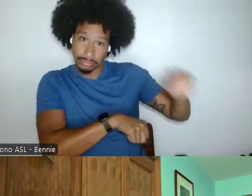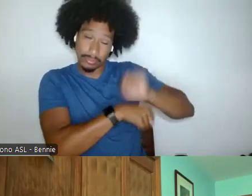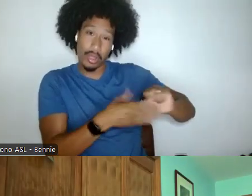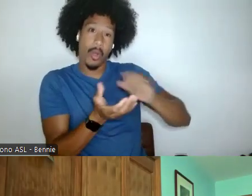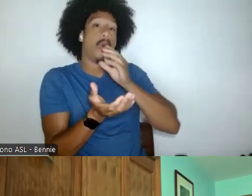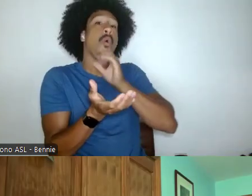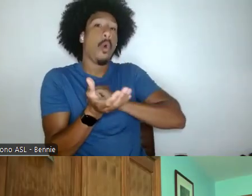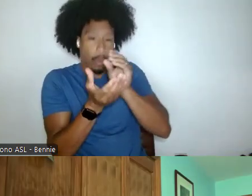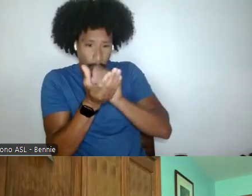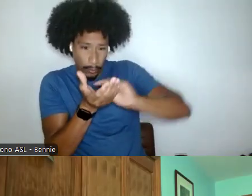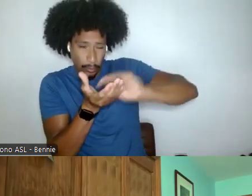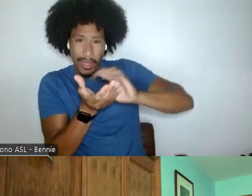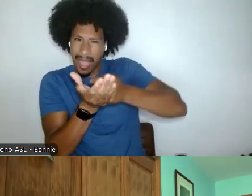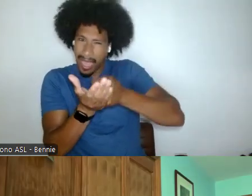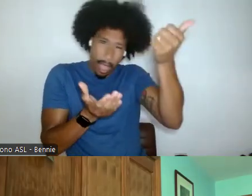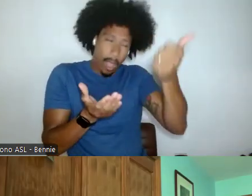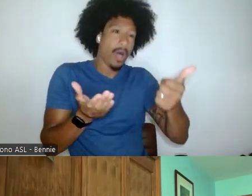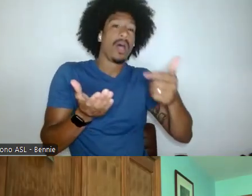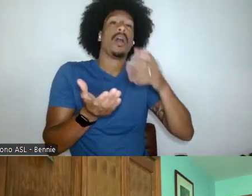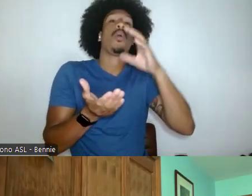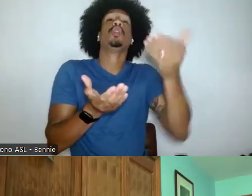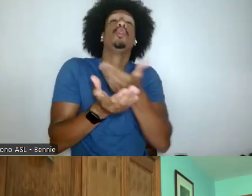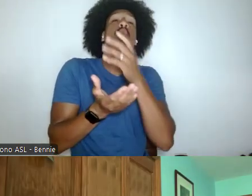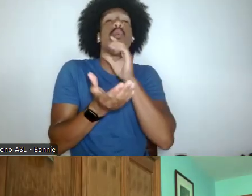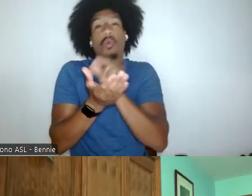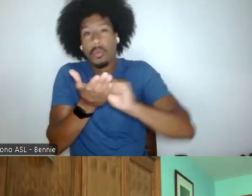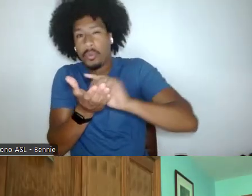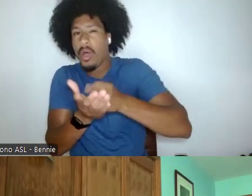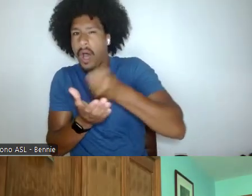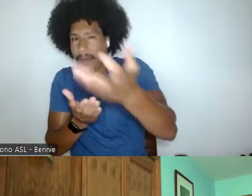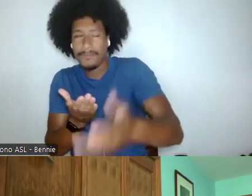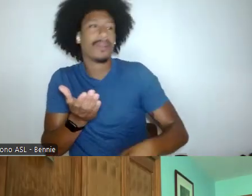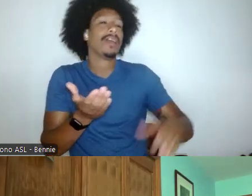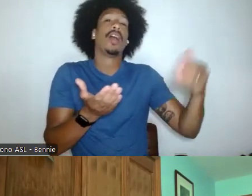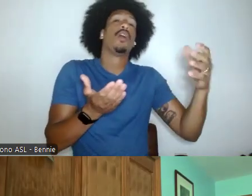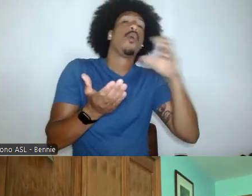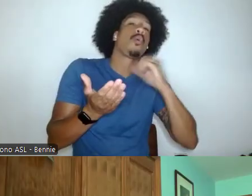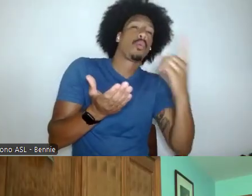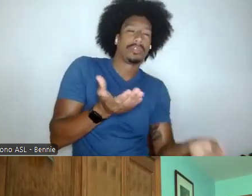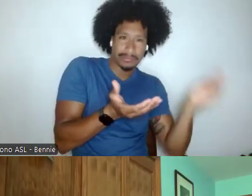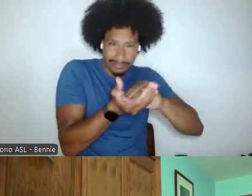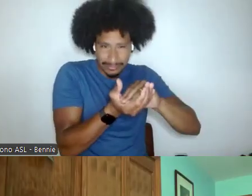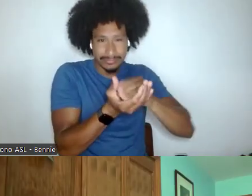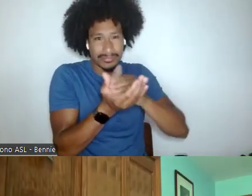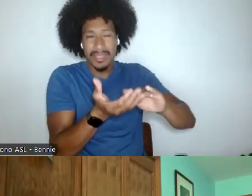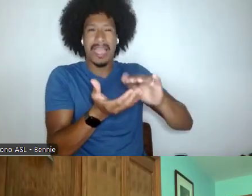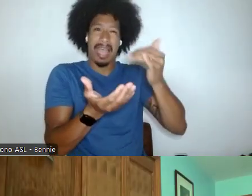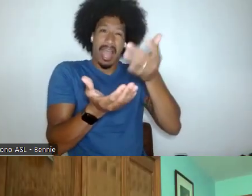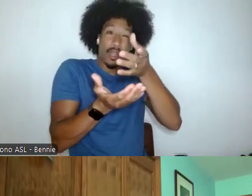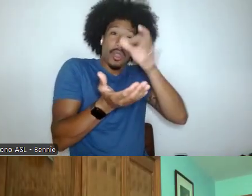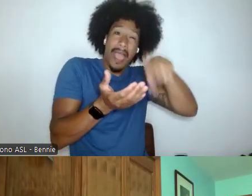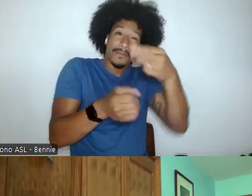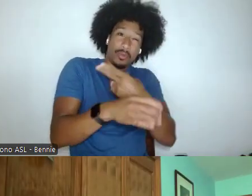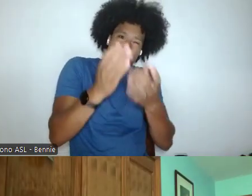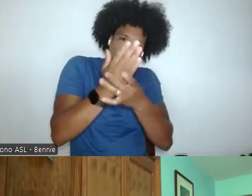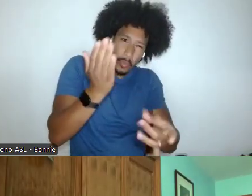a job. I end up getting grease on my face because I touch my face with very greasy hands, like trying to wipe off